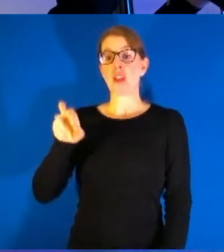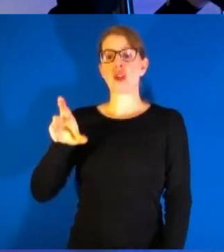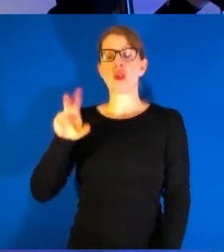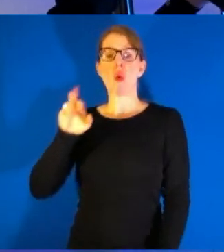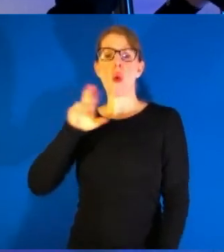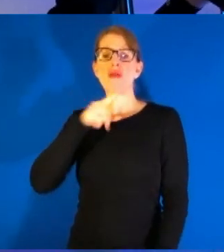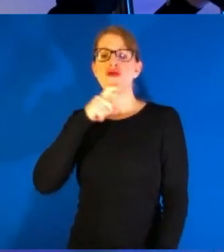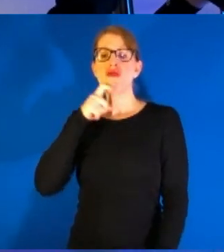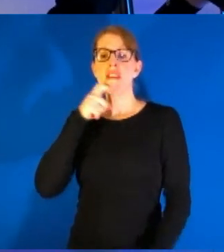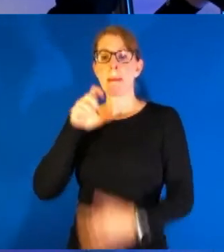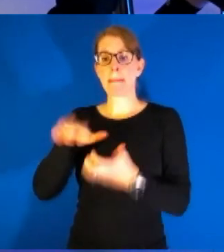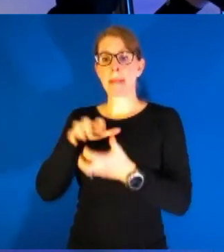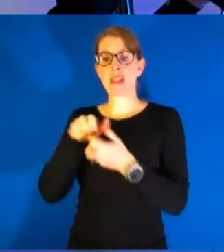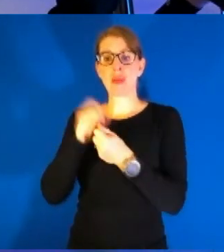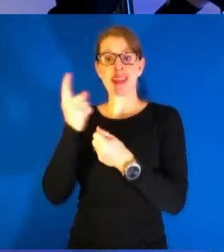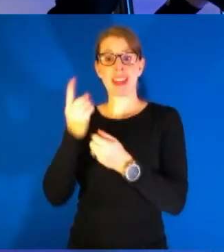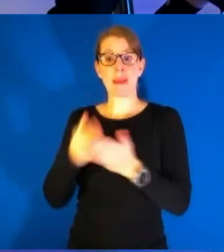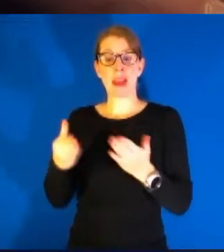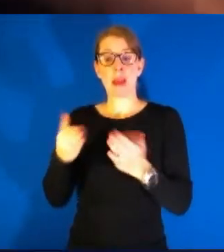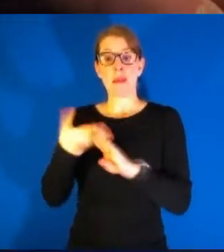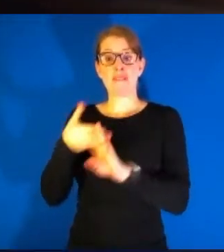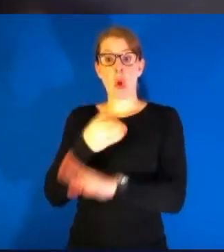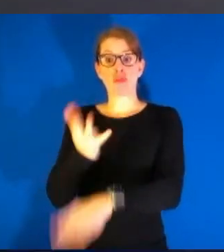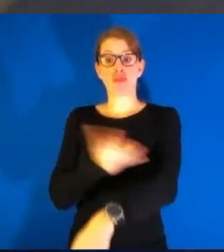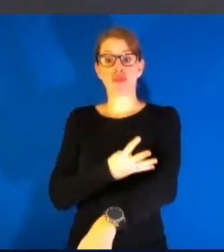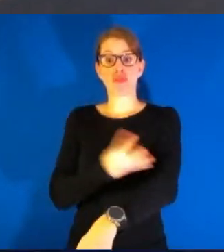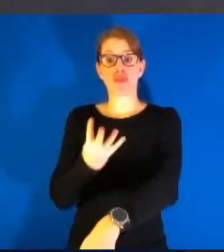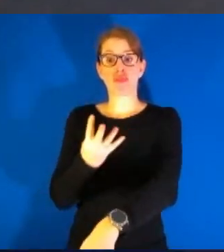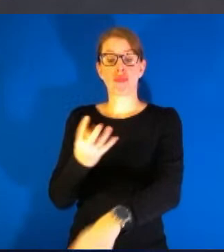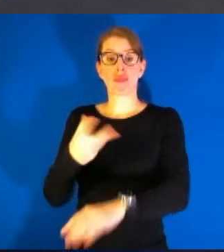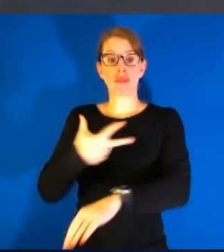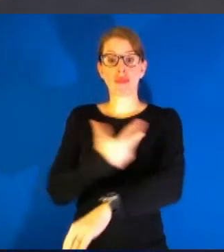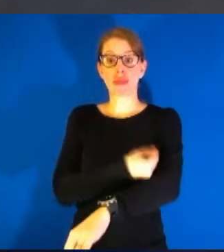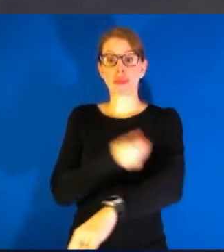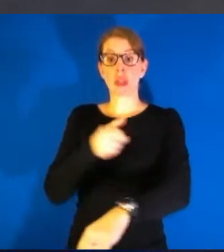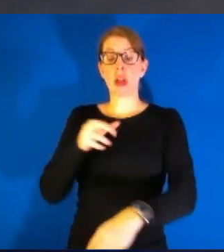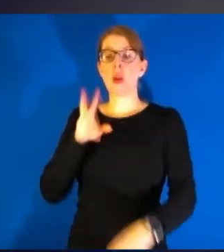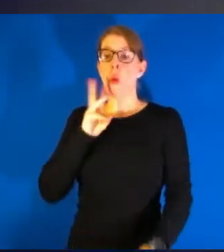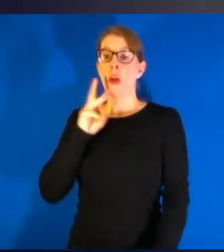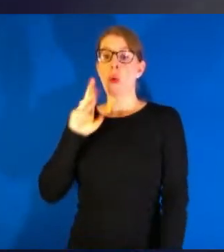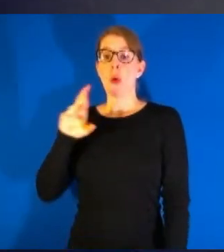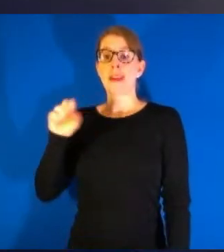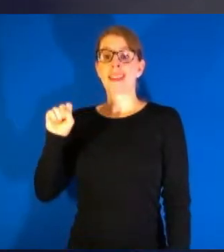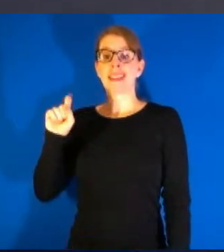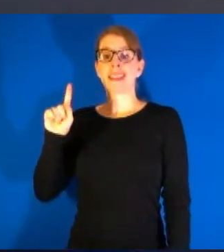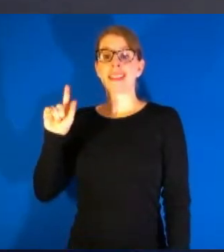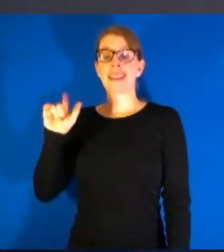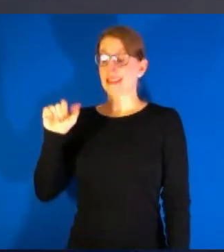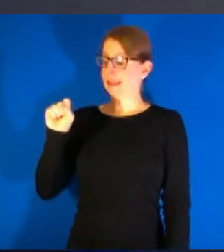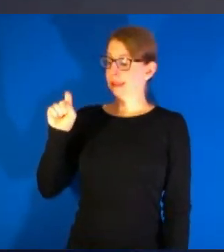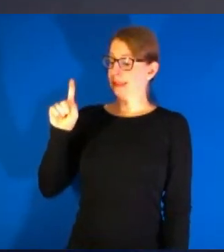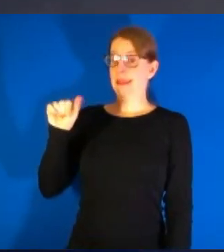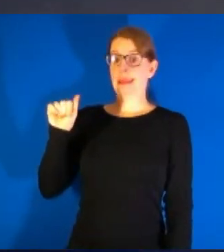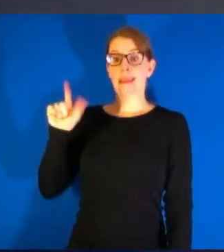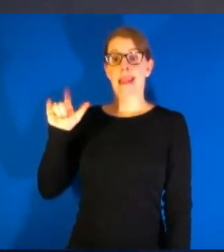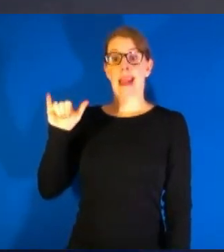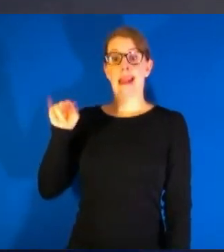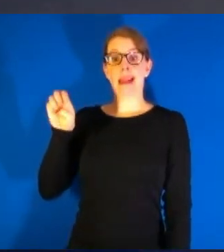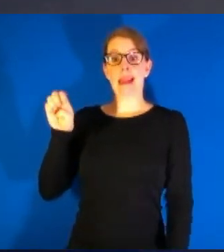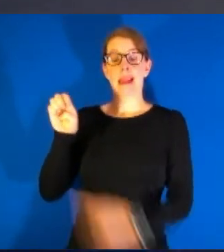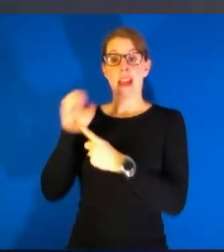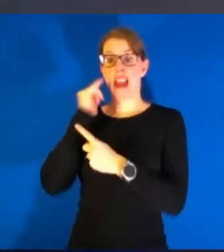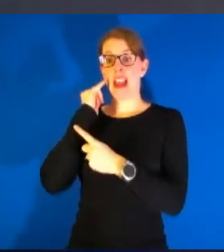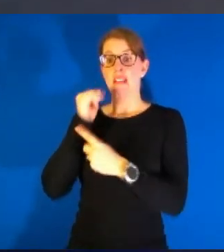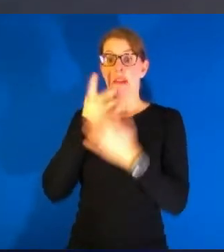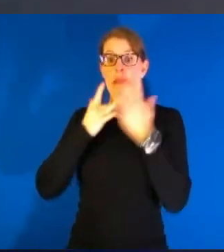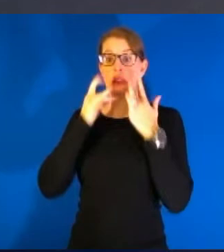it with something before you can infuse it. It's either water or saline. And when you don't have those, it makes it really hard for you to be